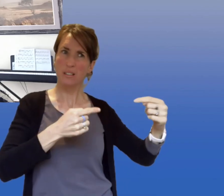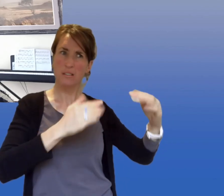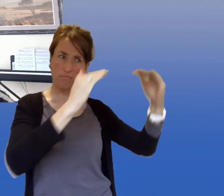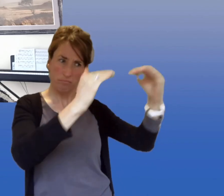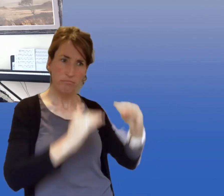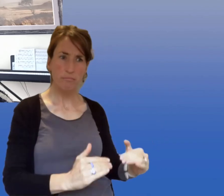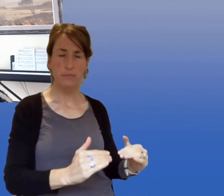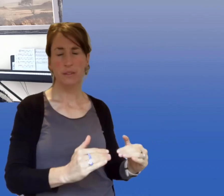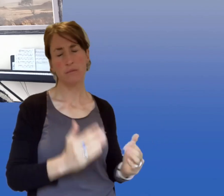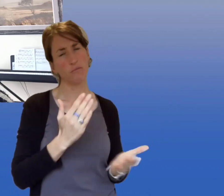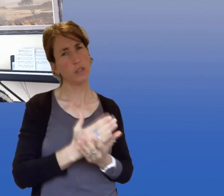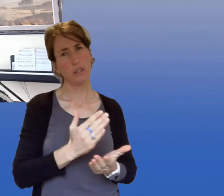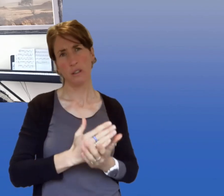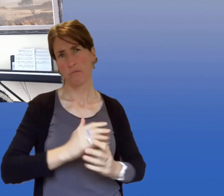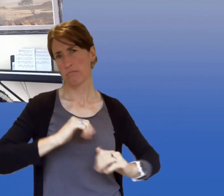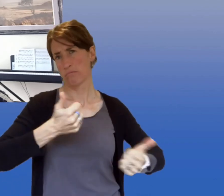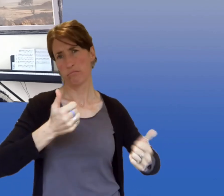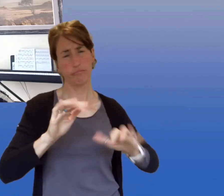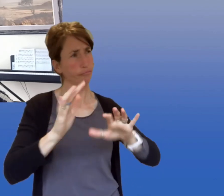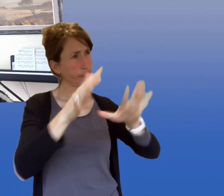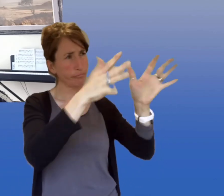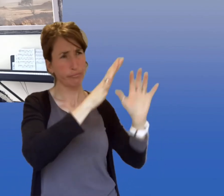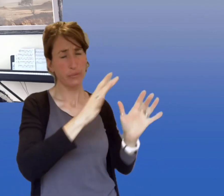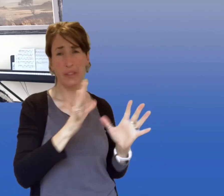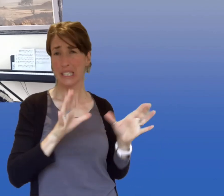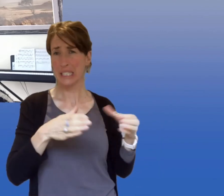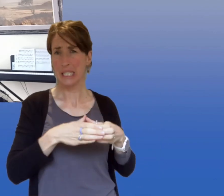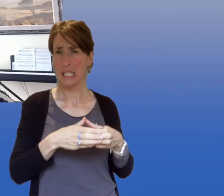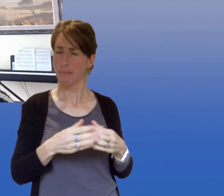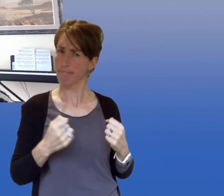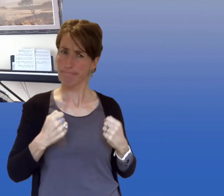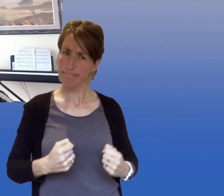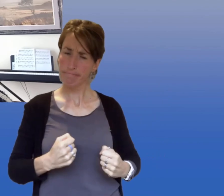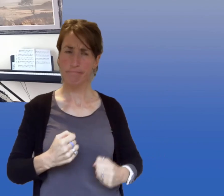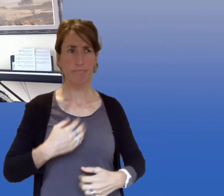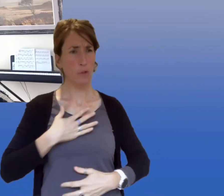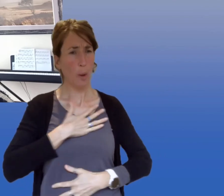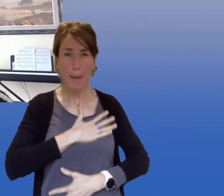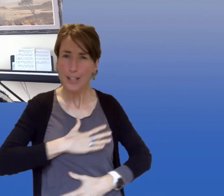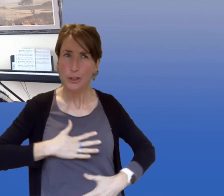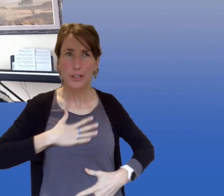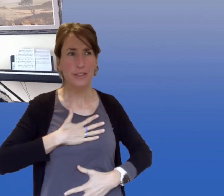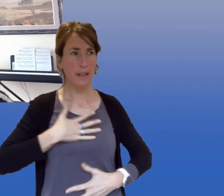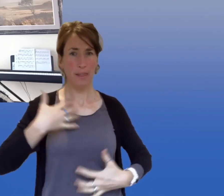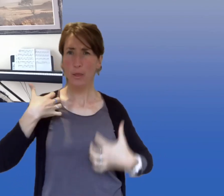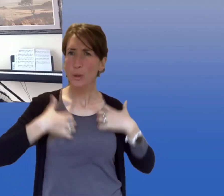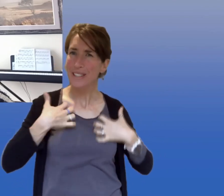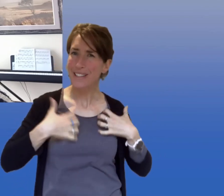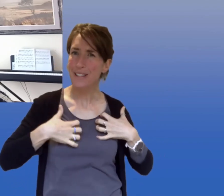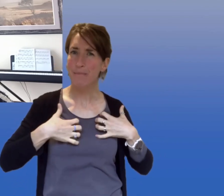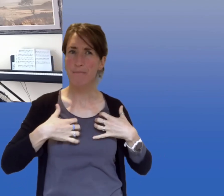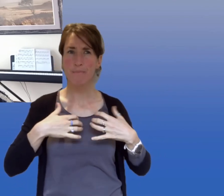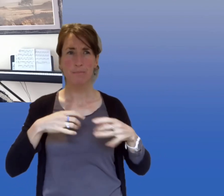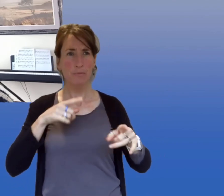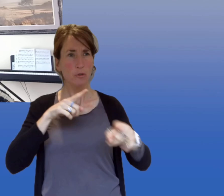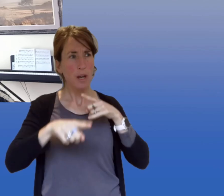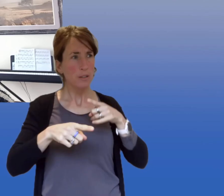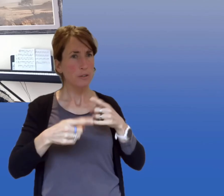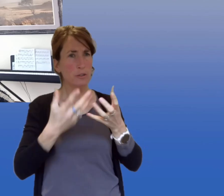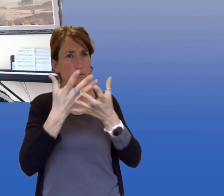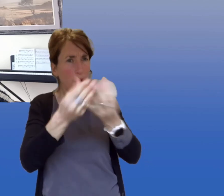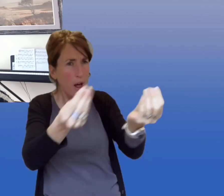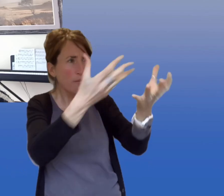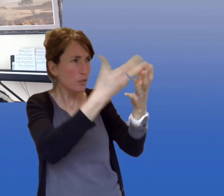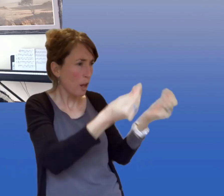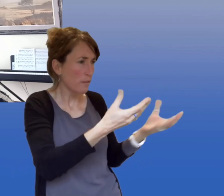Absolutely fantastic work within the teams, dedication, compassion, enthusiasm. And